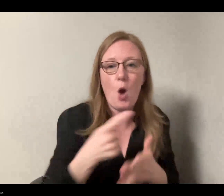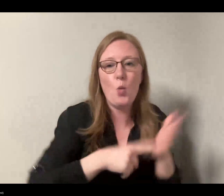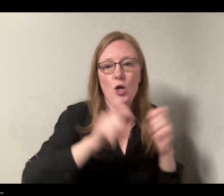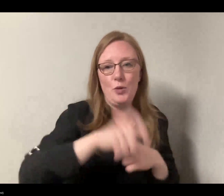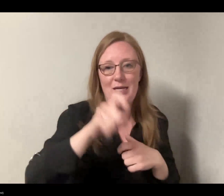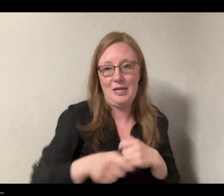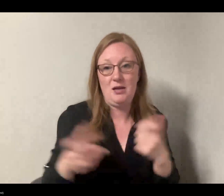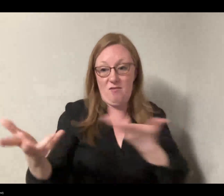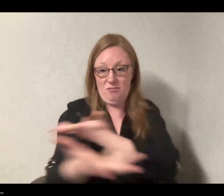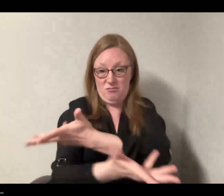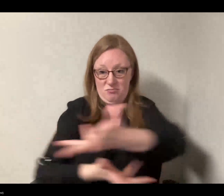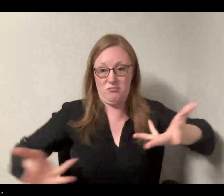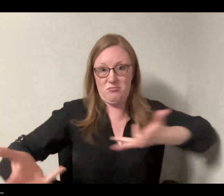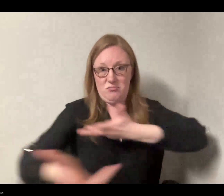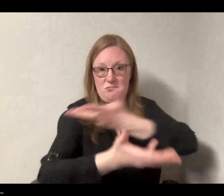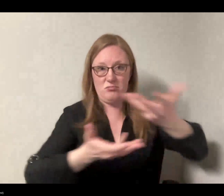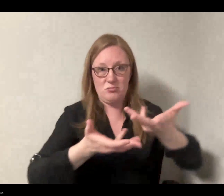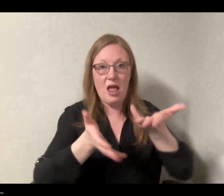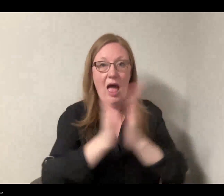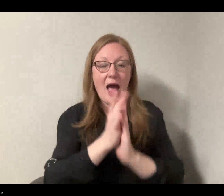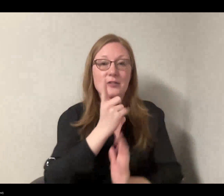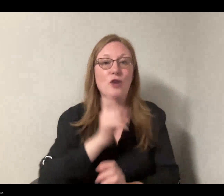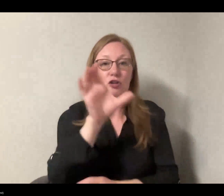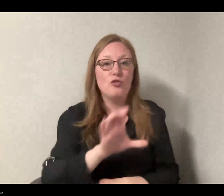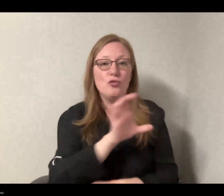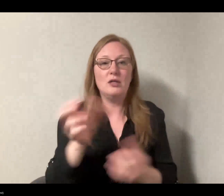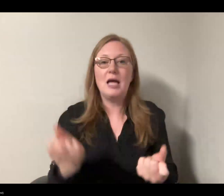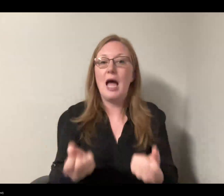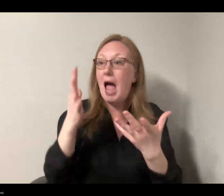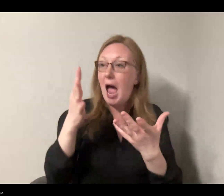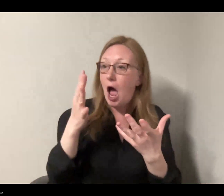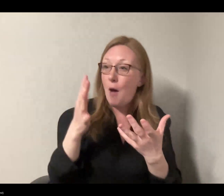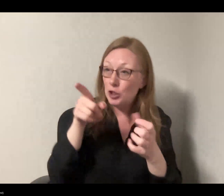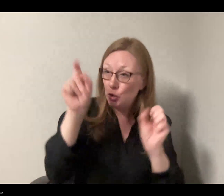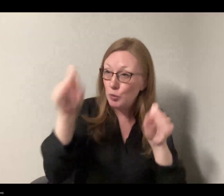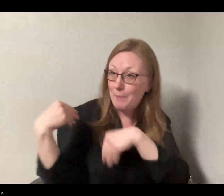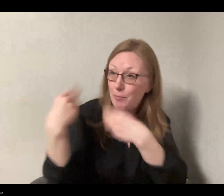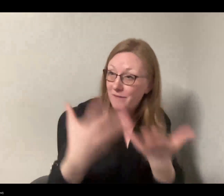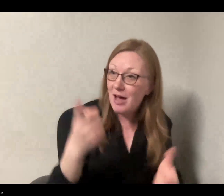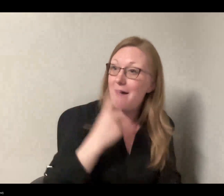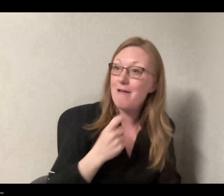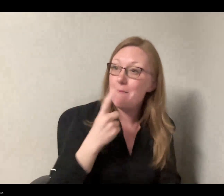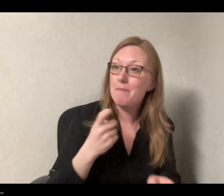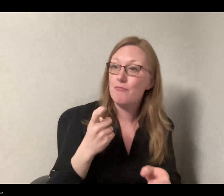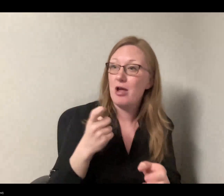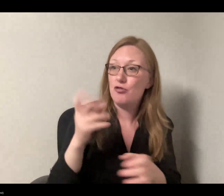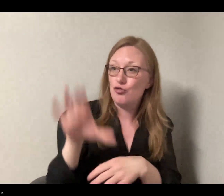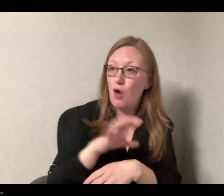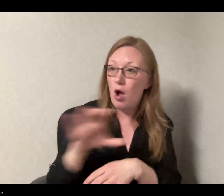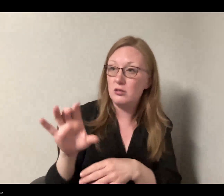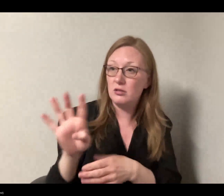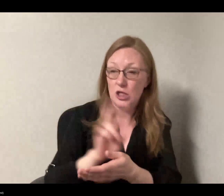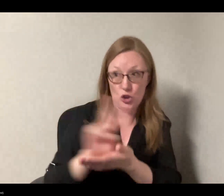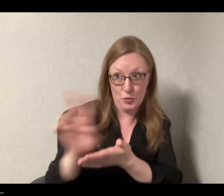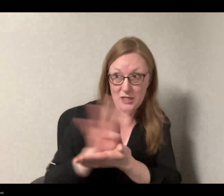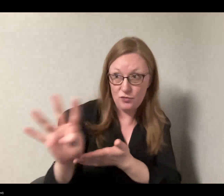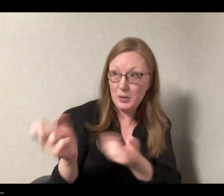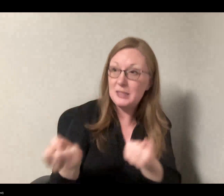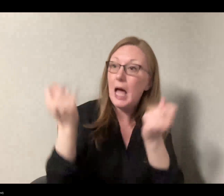And ask the Red Cross, and how much of this need can you provide in 2 weeks and 4 weeks,